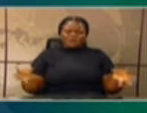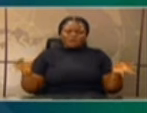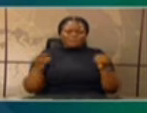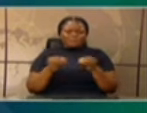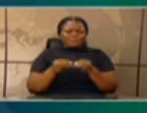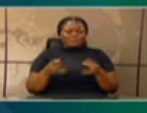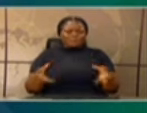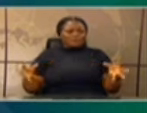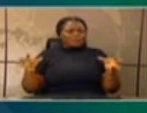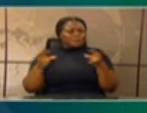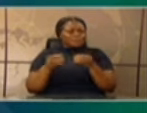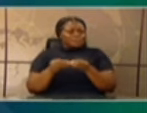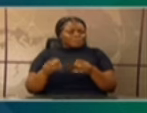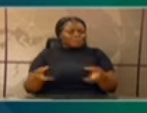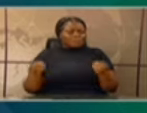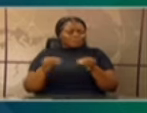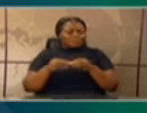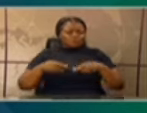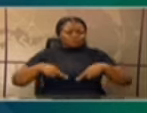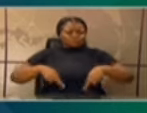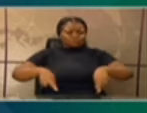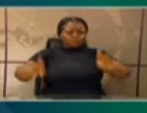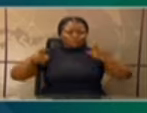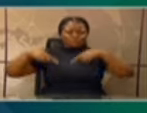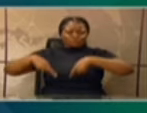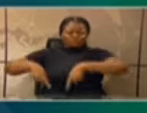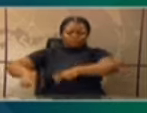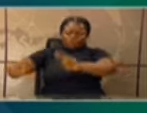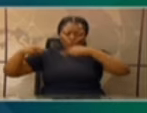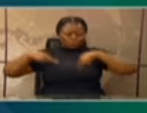Someone should tell me. Akwendo was saying, N.A.O. Guma.